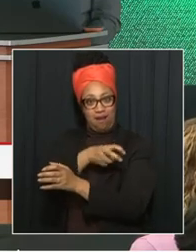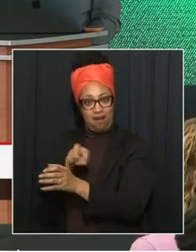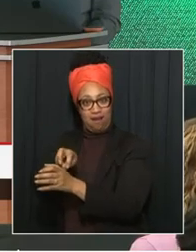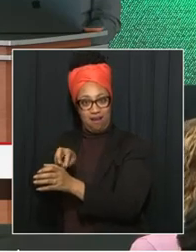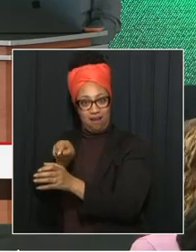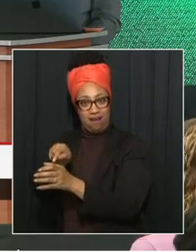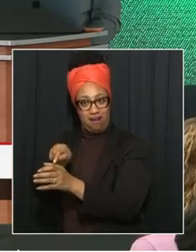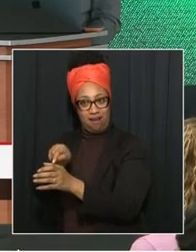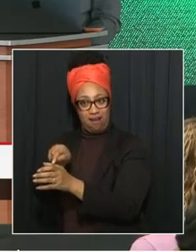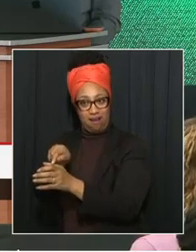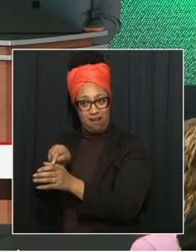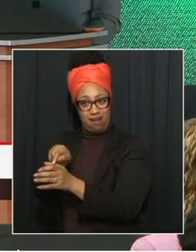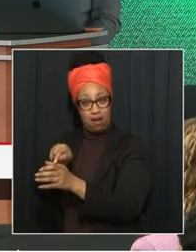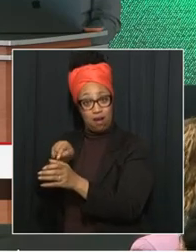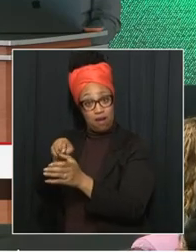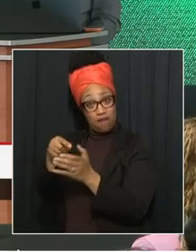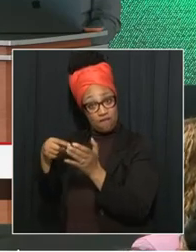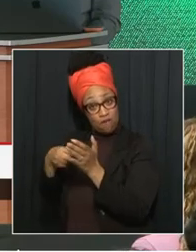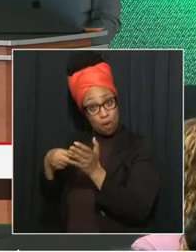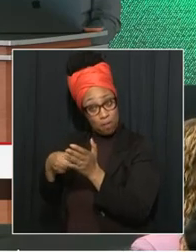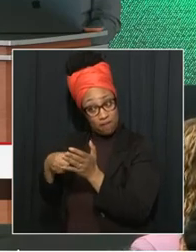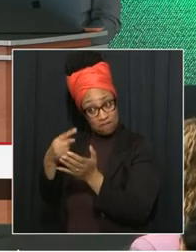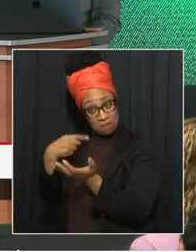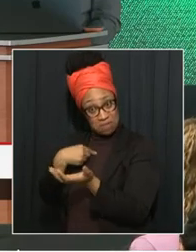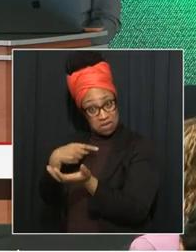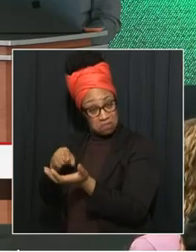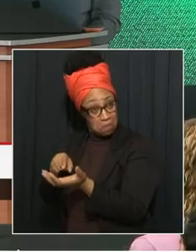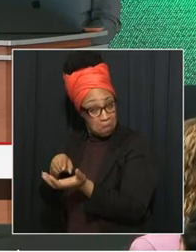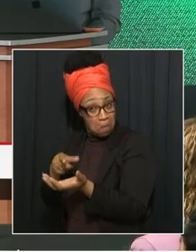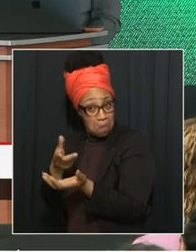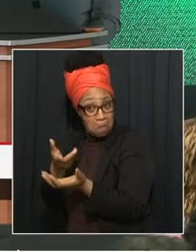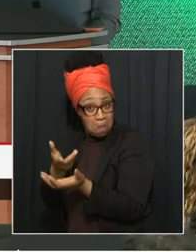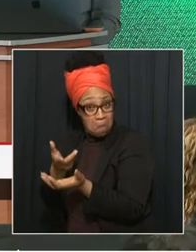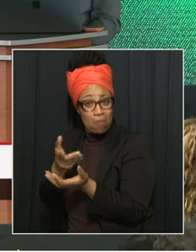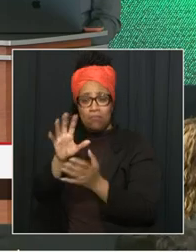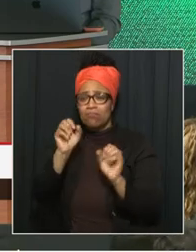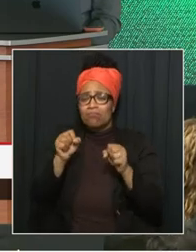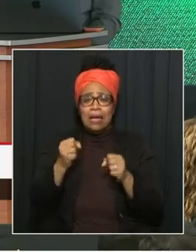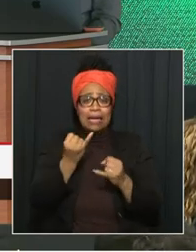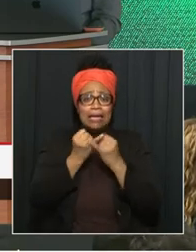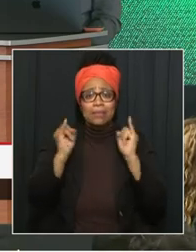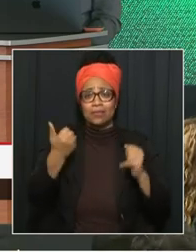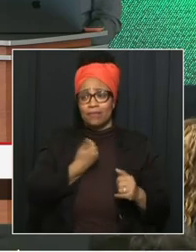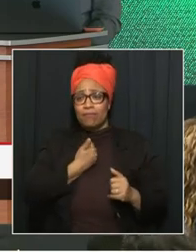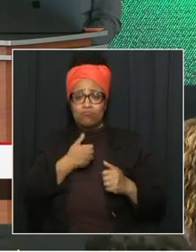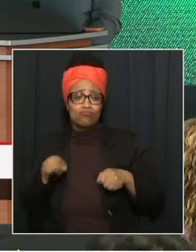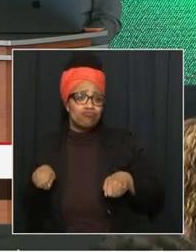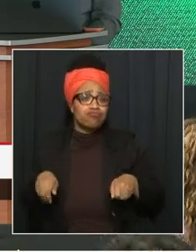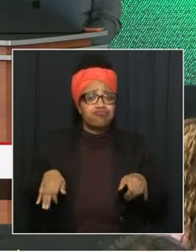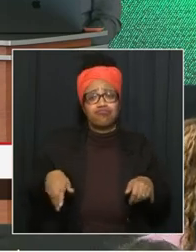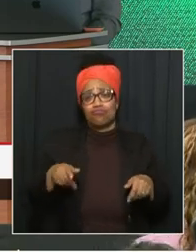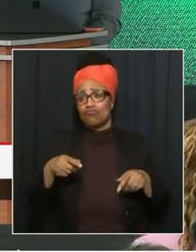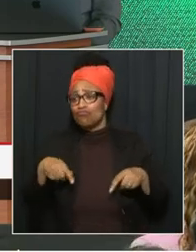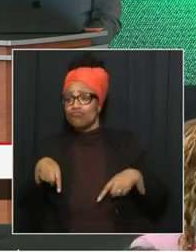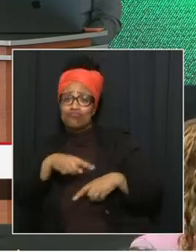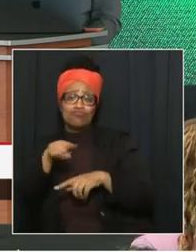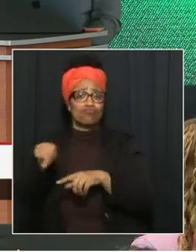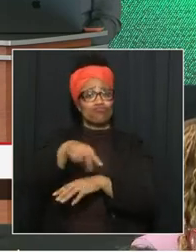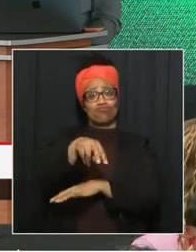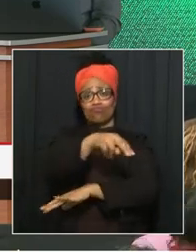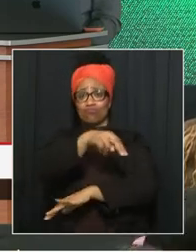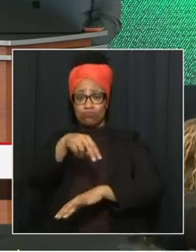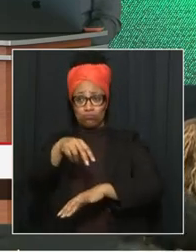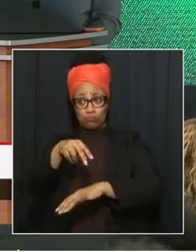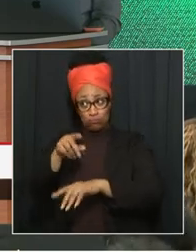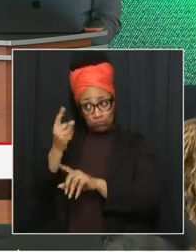the mobility and independence that I have at my home? Well, those are great questions,